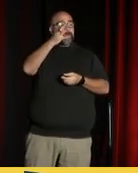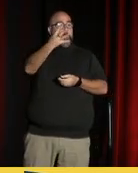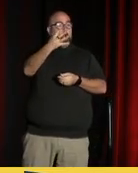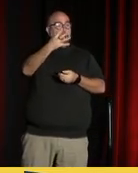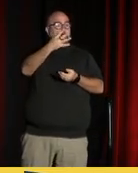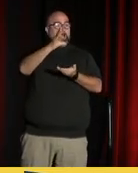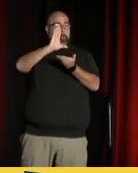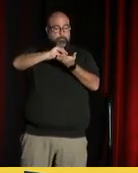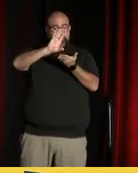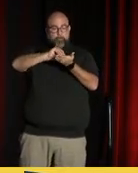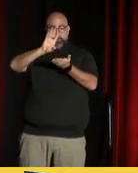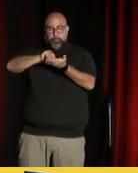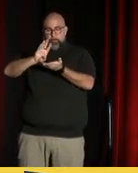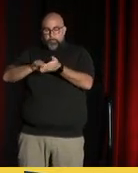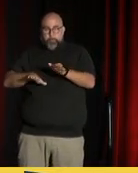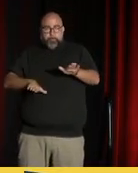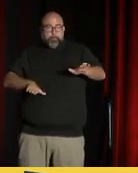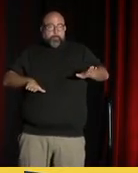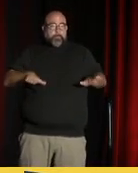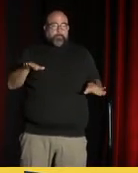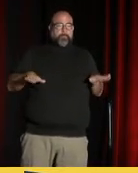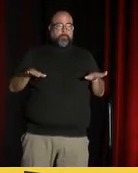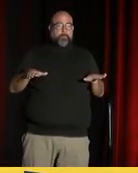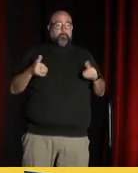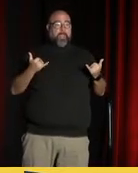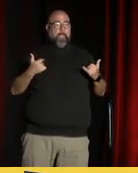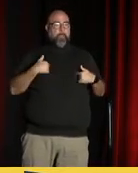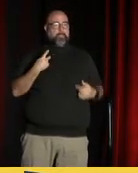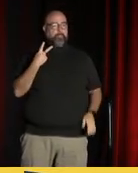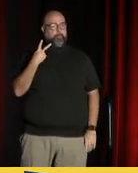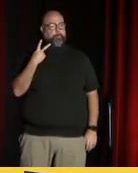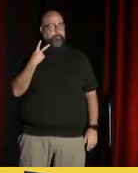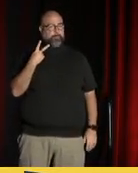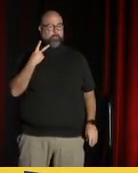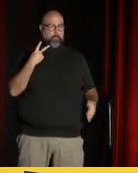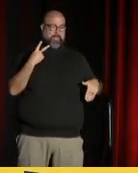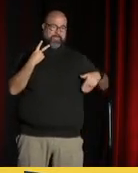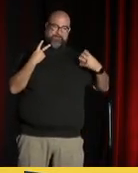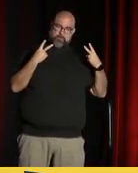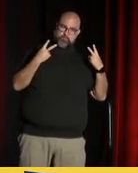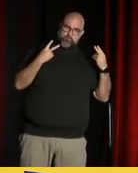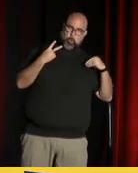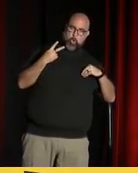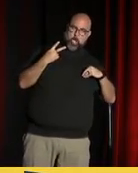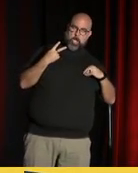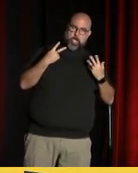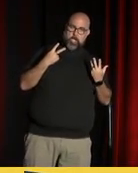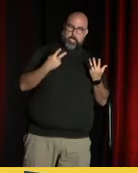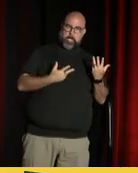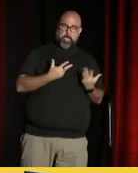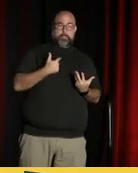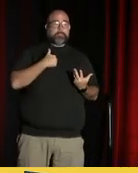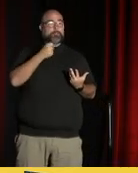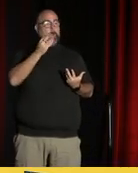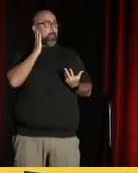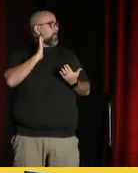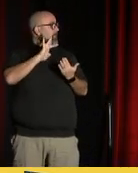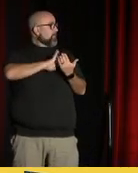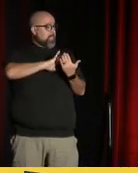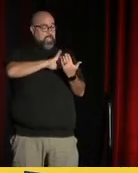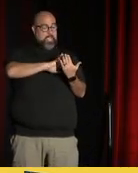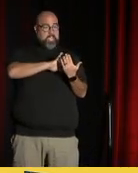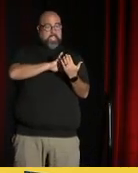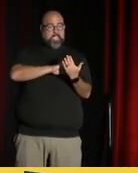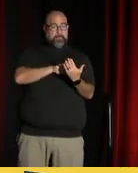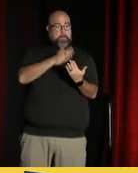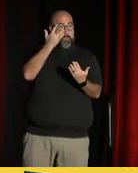to even out. I'm at 2. All right, so I'm going to have the iPad in my hand because